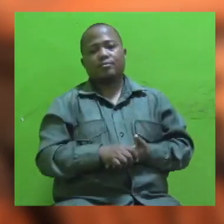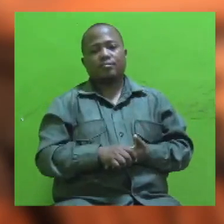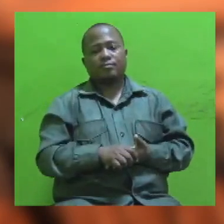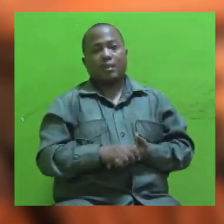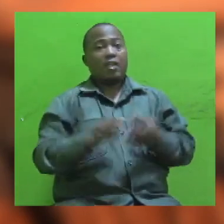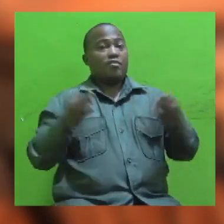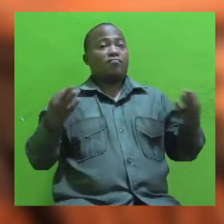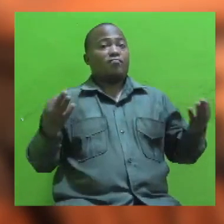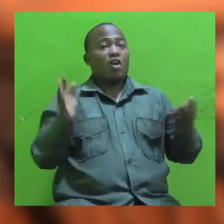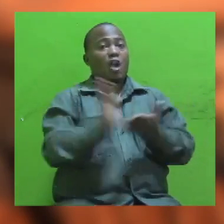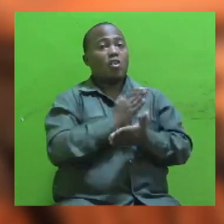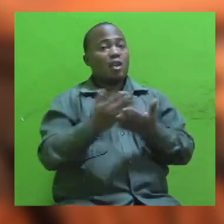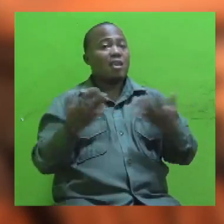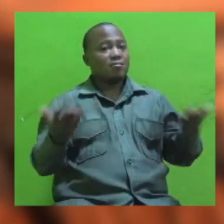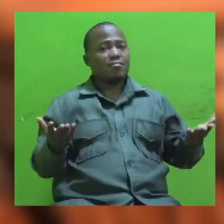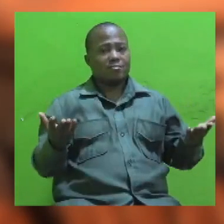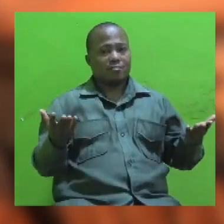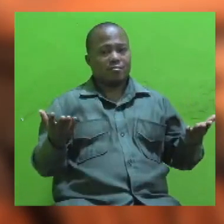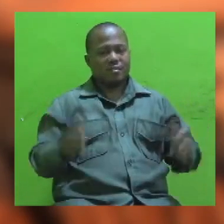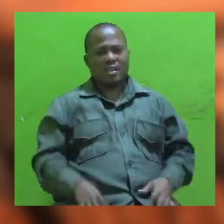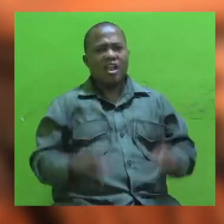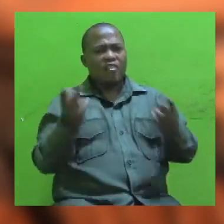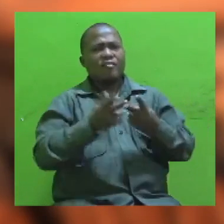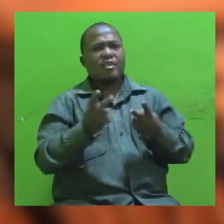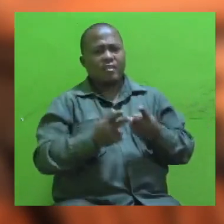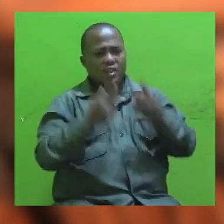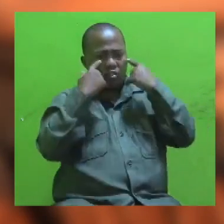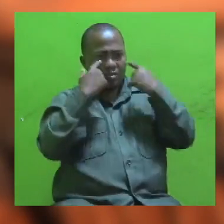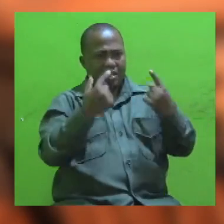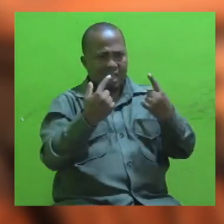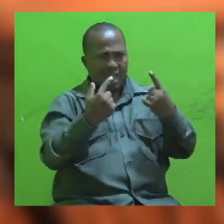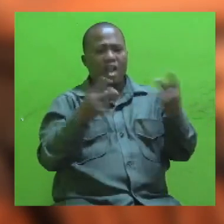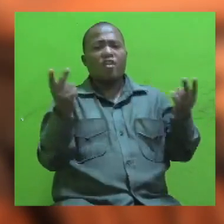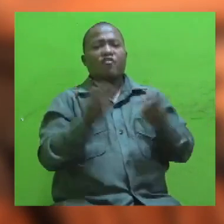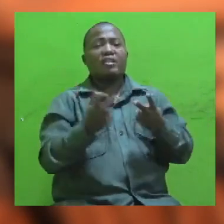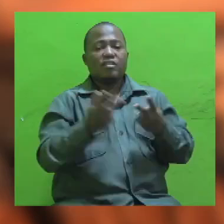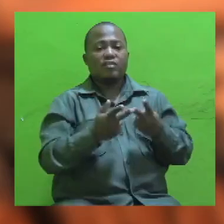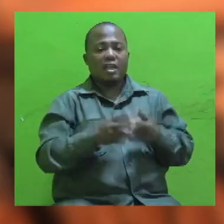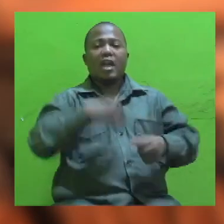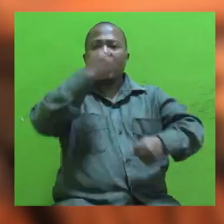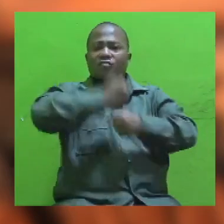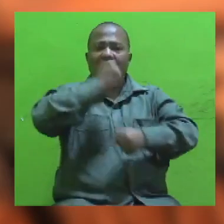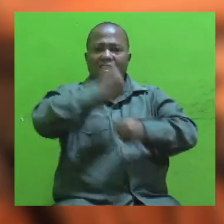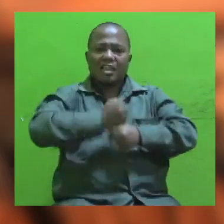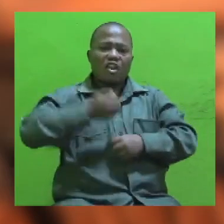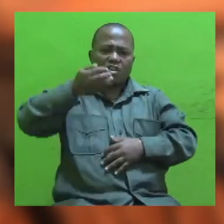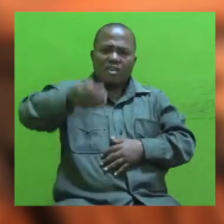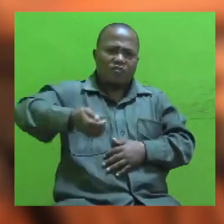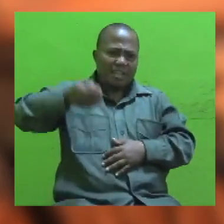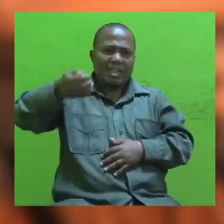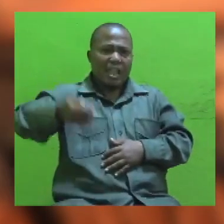it's organized. We can see, or we have seen, my dear student, also the function of the village